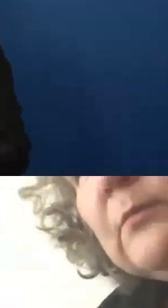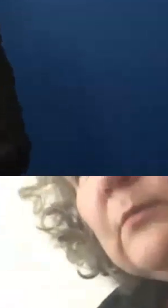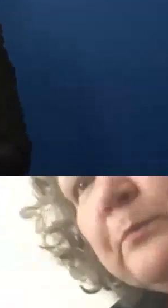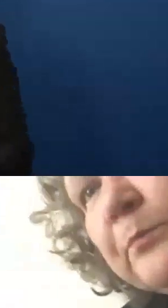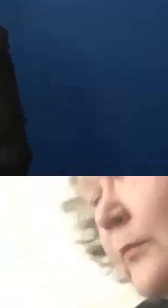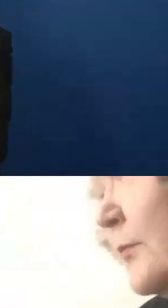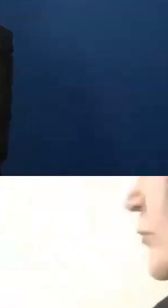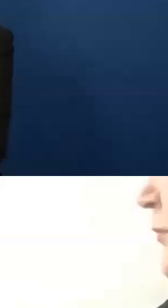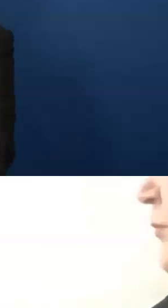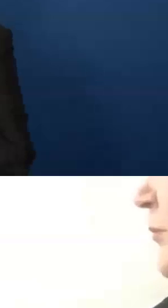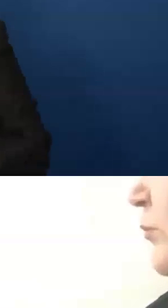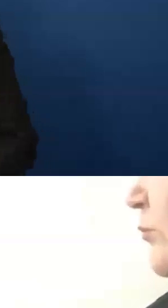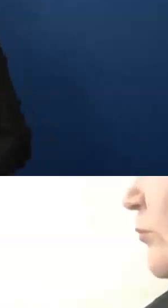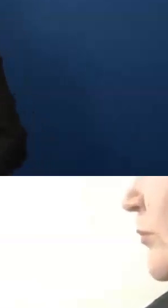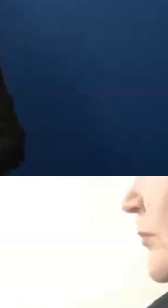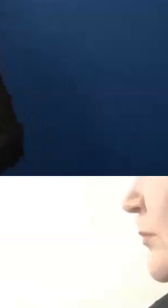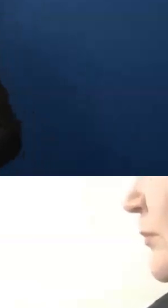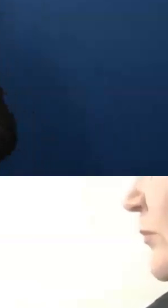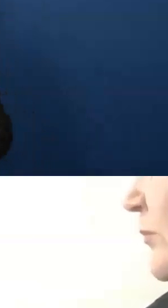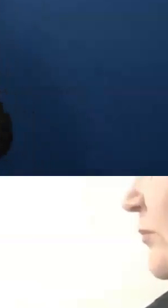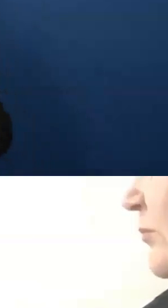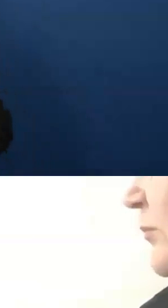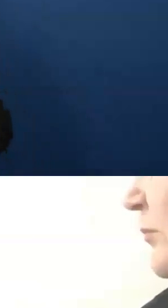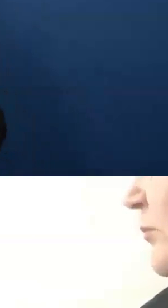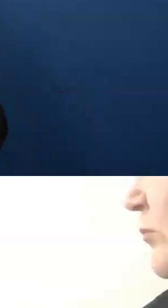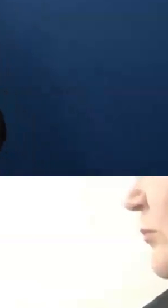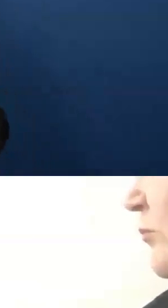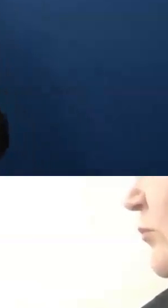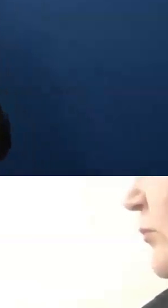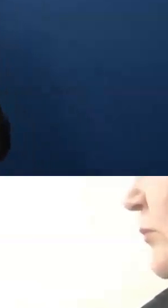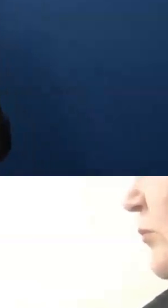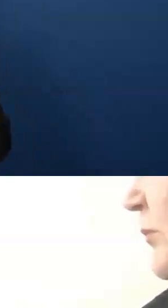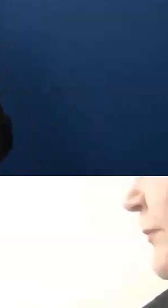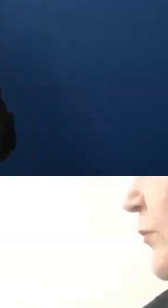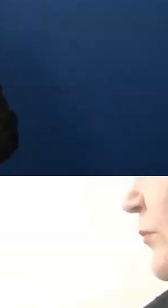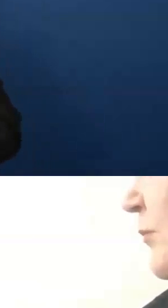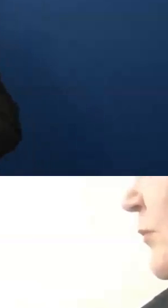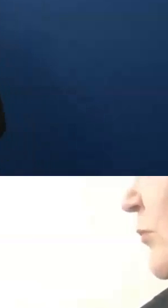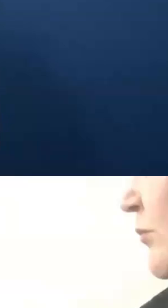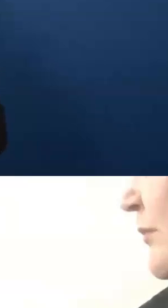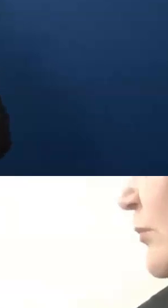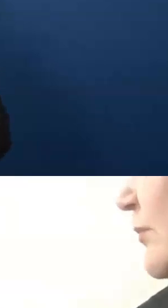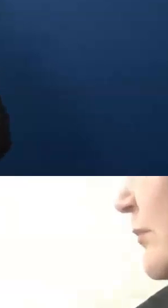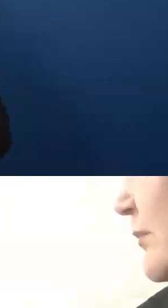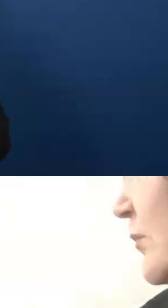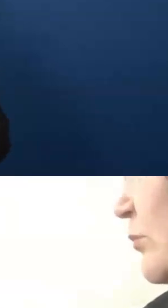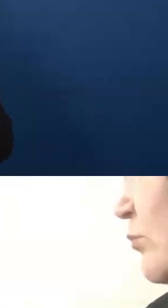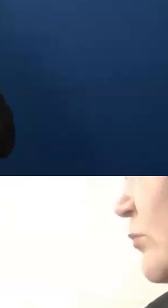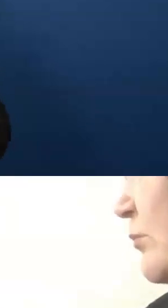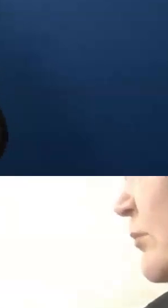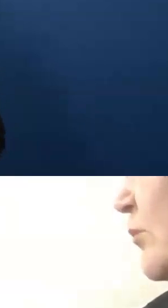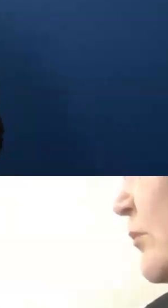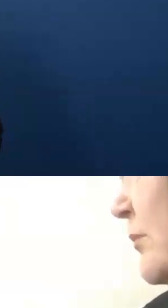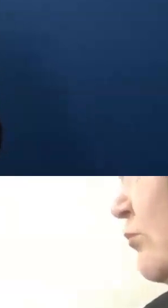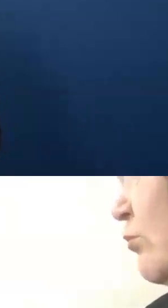that even though we initially started the social haptic communication, is not just us, it can be used